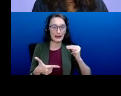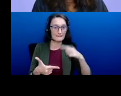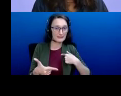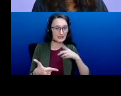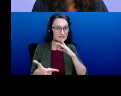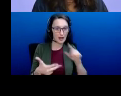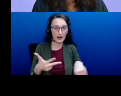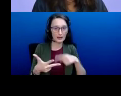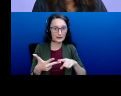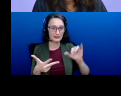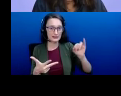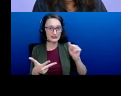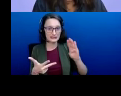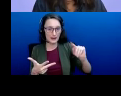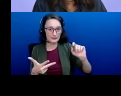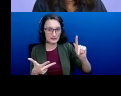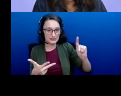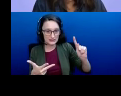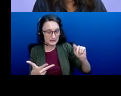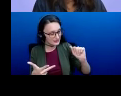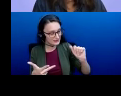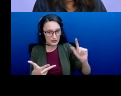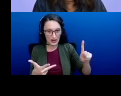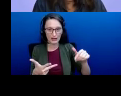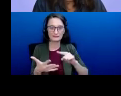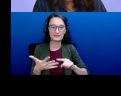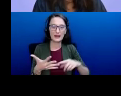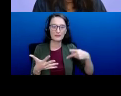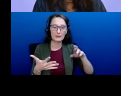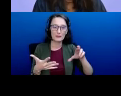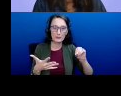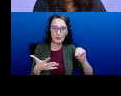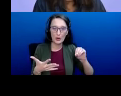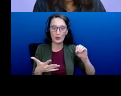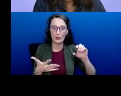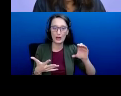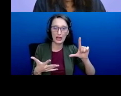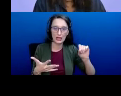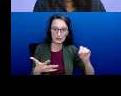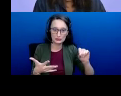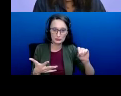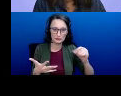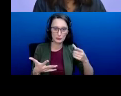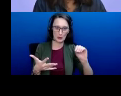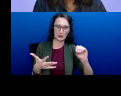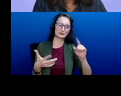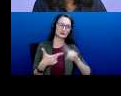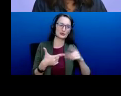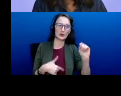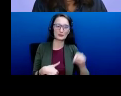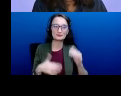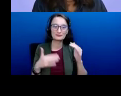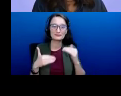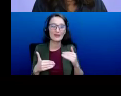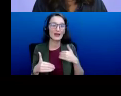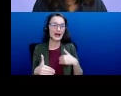Also practice tools. So practicing mock interview platforms, My Interview Practice online, Big Interview.